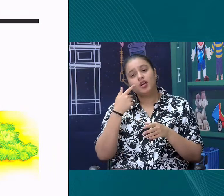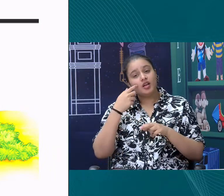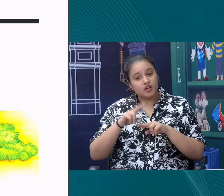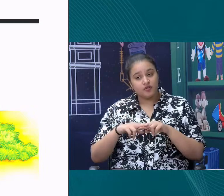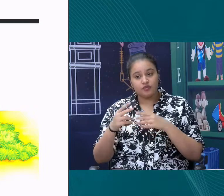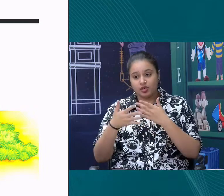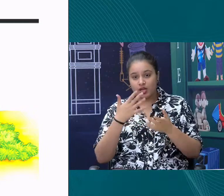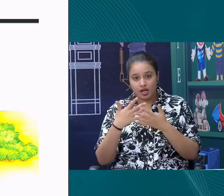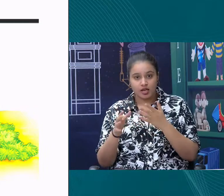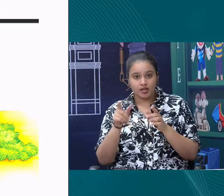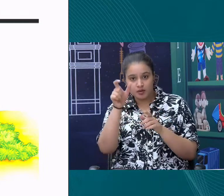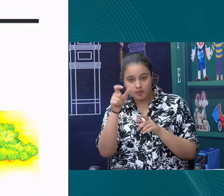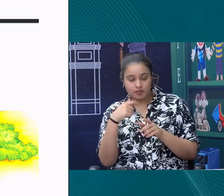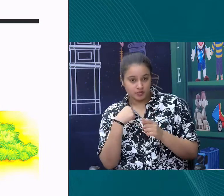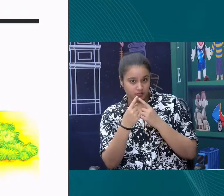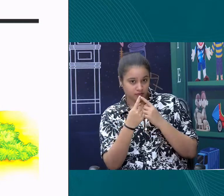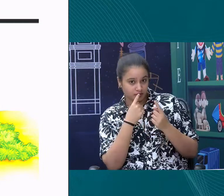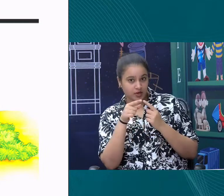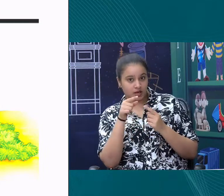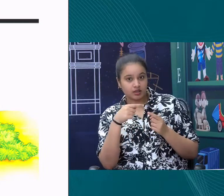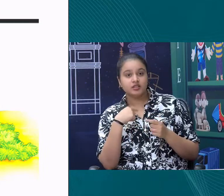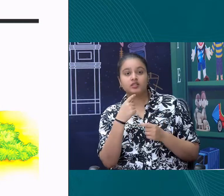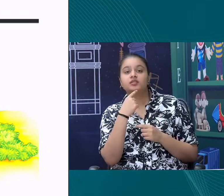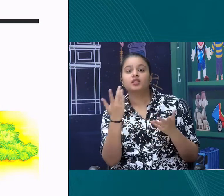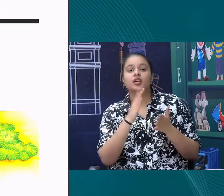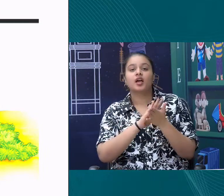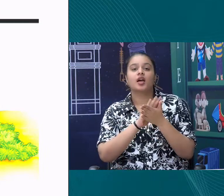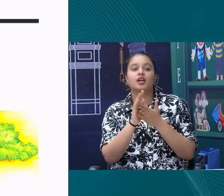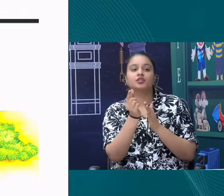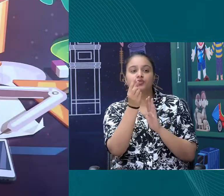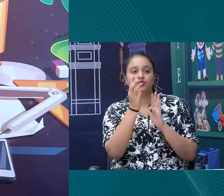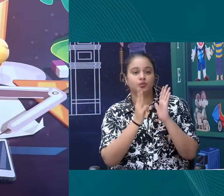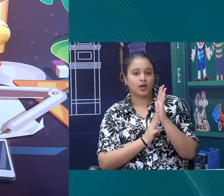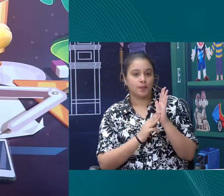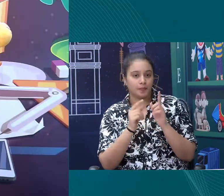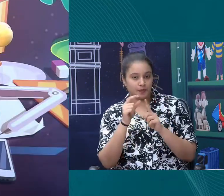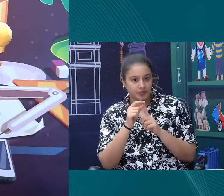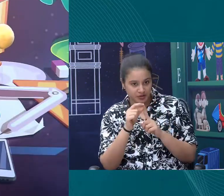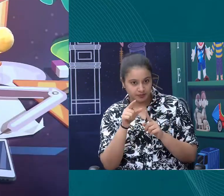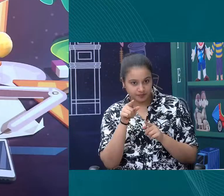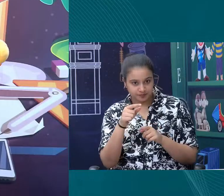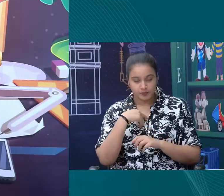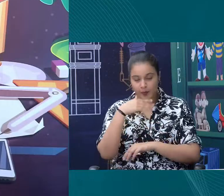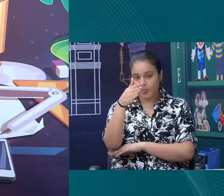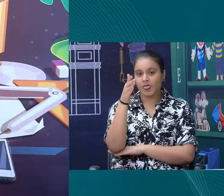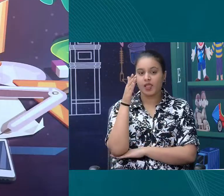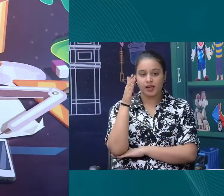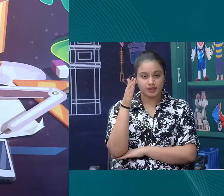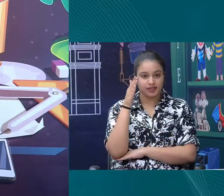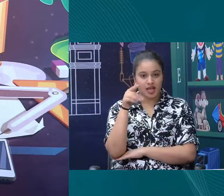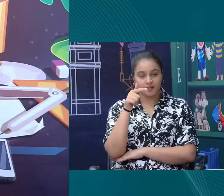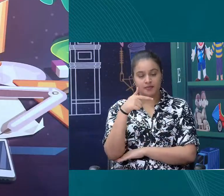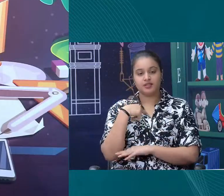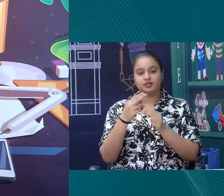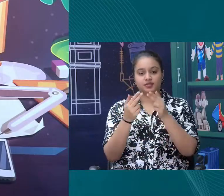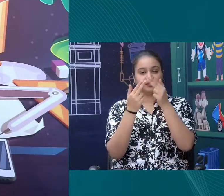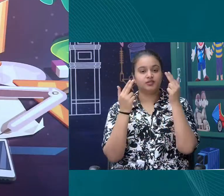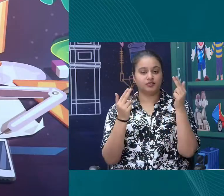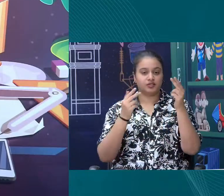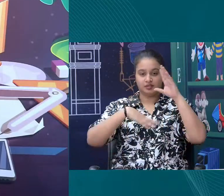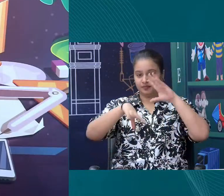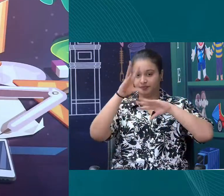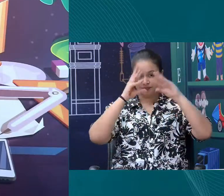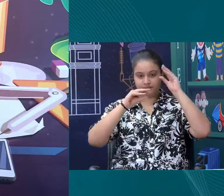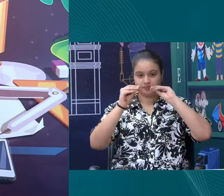said, "Hump." The story of the camel. This is the camel whose story we are reading, and it